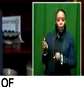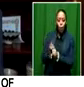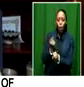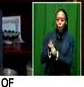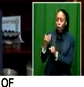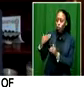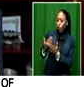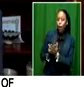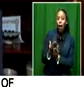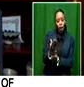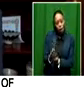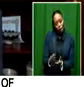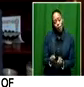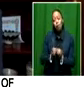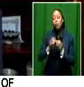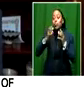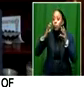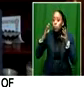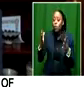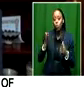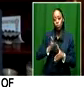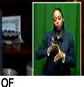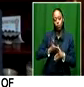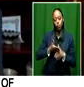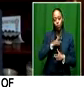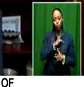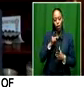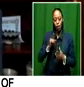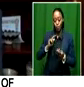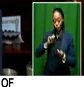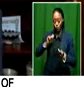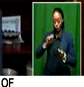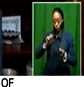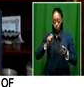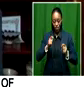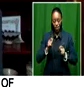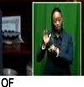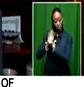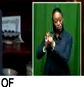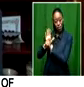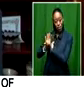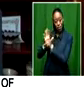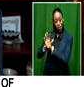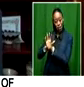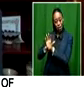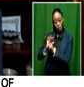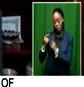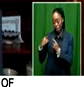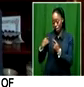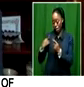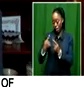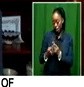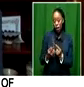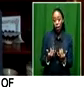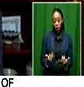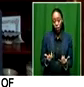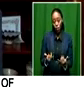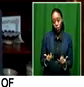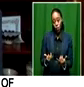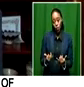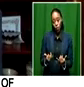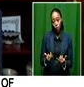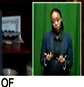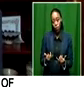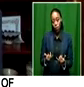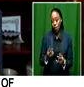already. It's a huge job to undo where we come from. I mean, of course, we've been at the last,